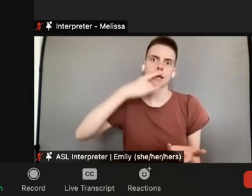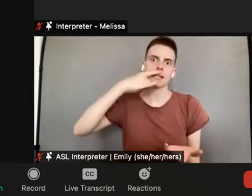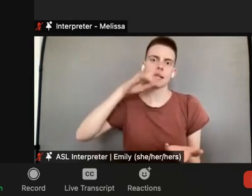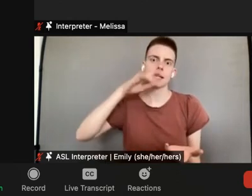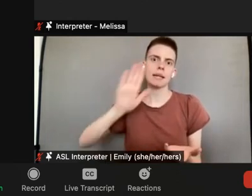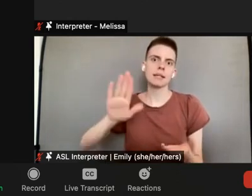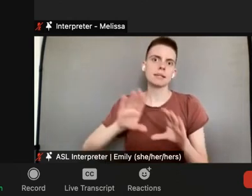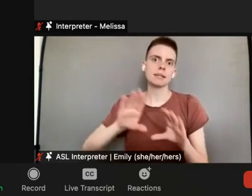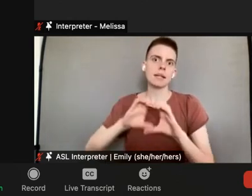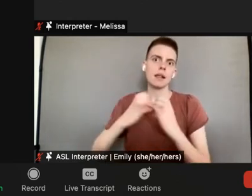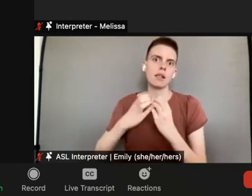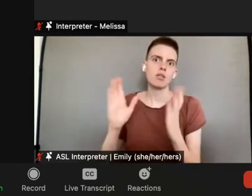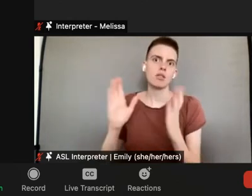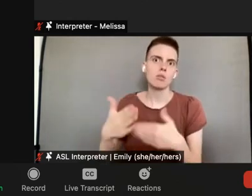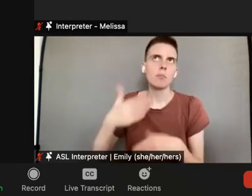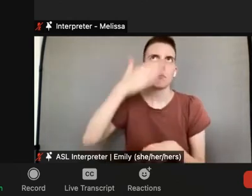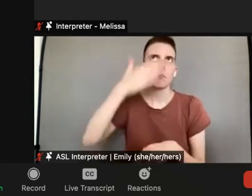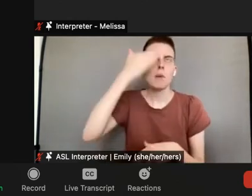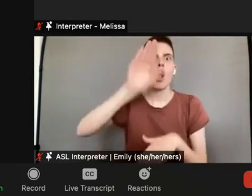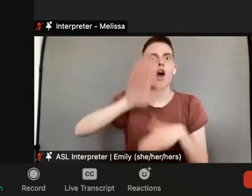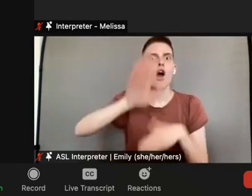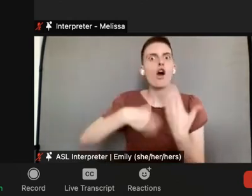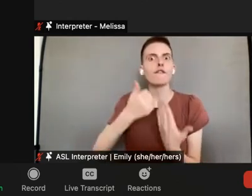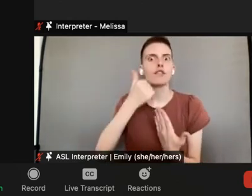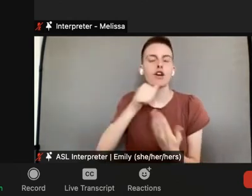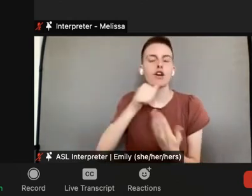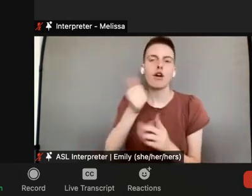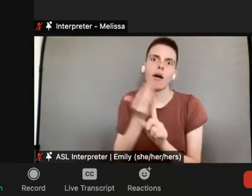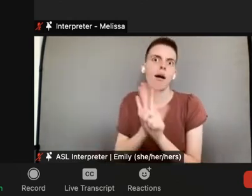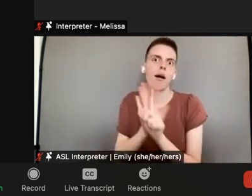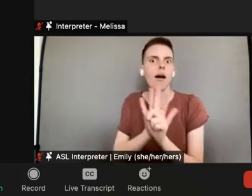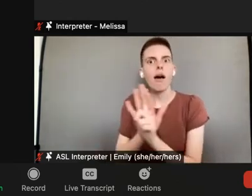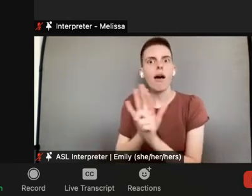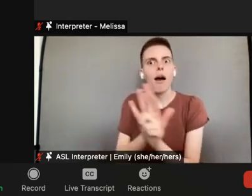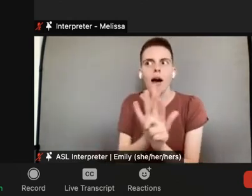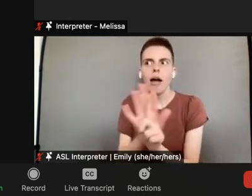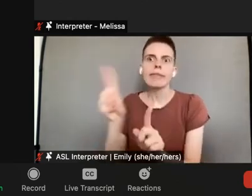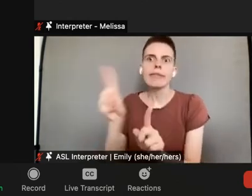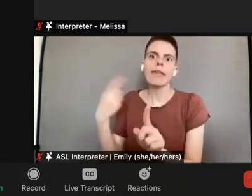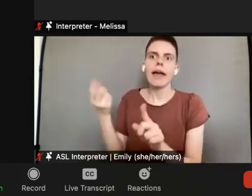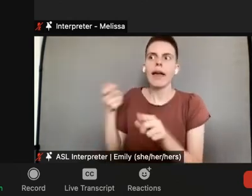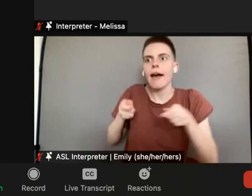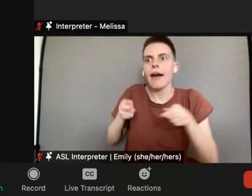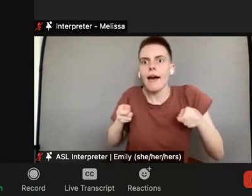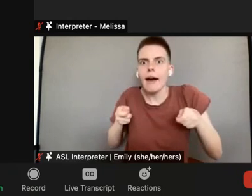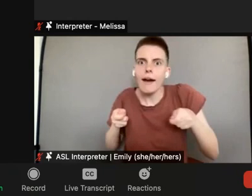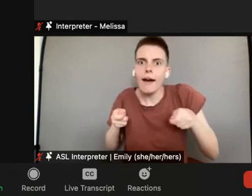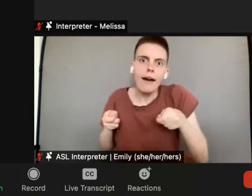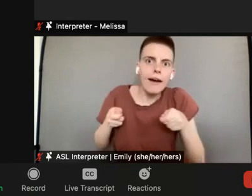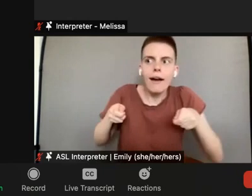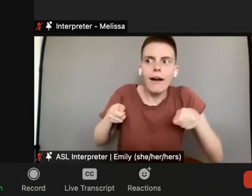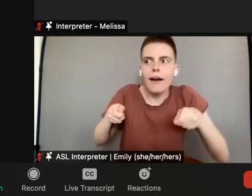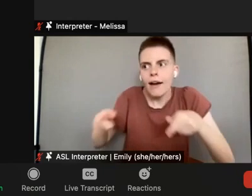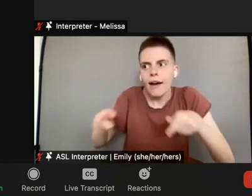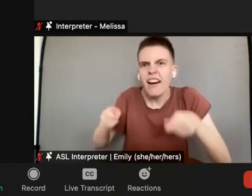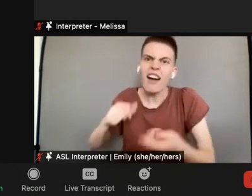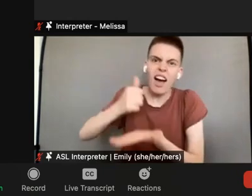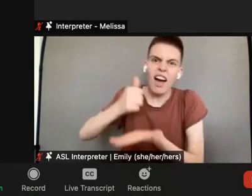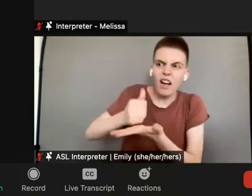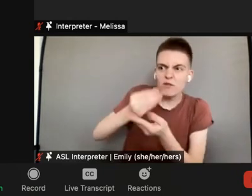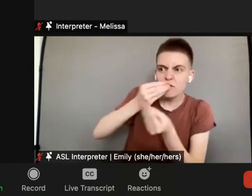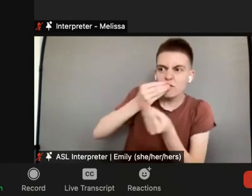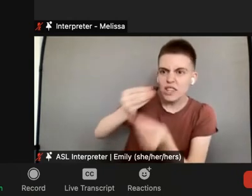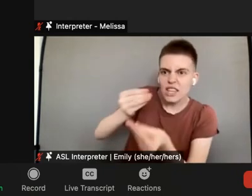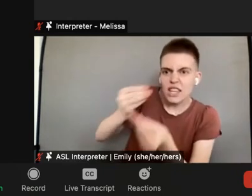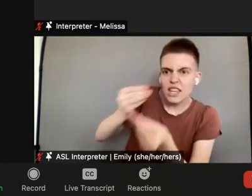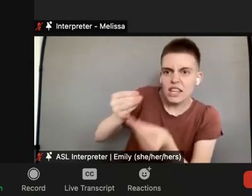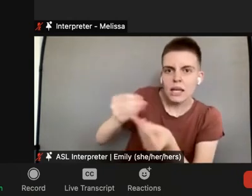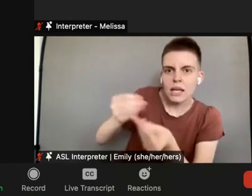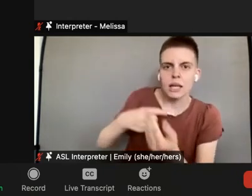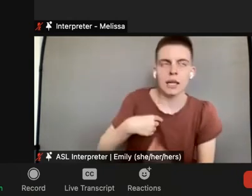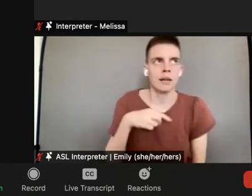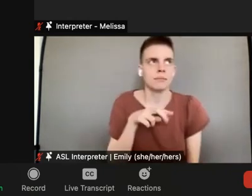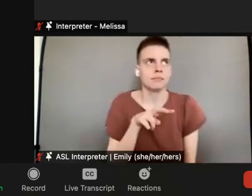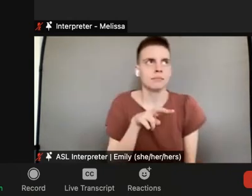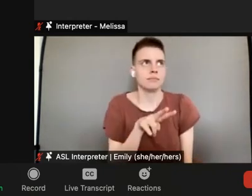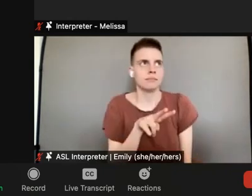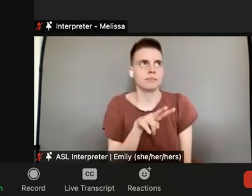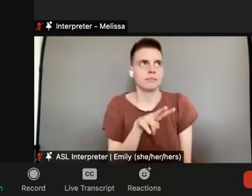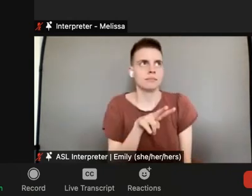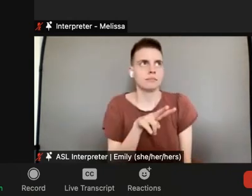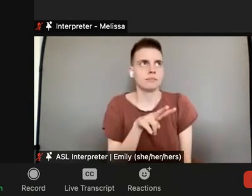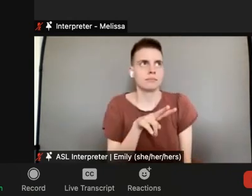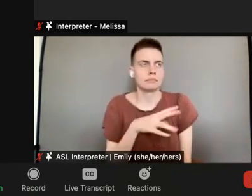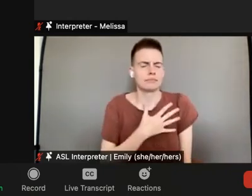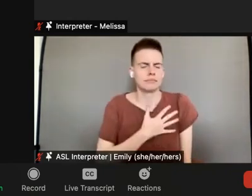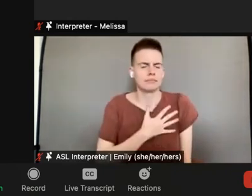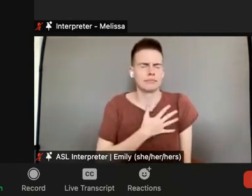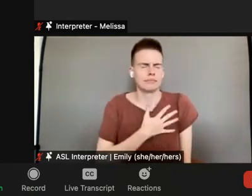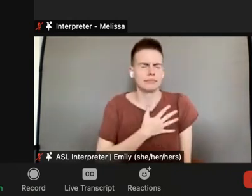with my child. And, they push him in his wheelchair and they, help him with his lunch. And I just quietly die a little bit